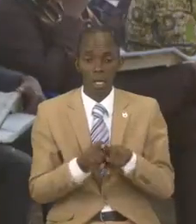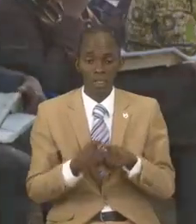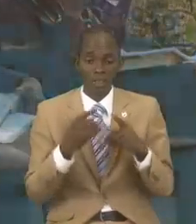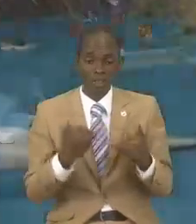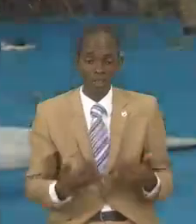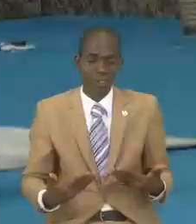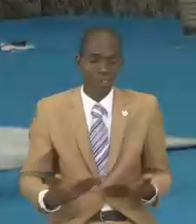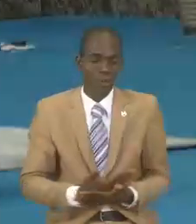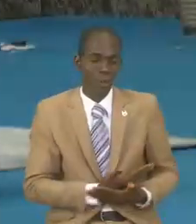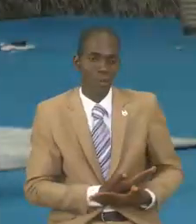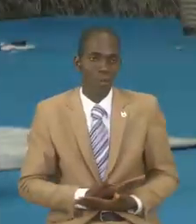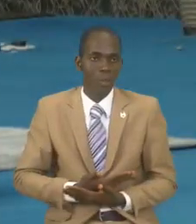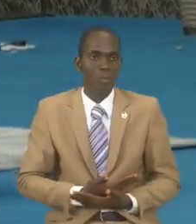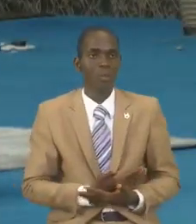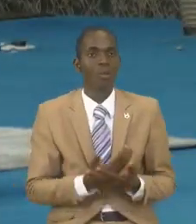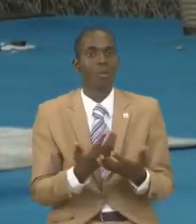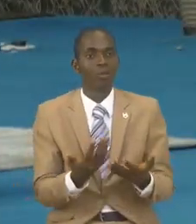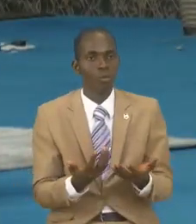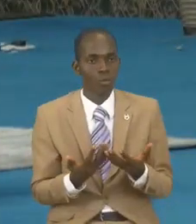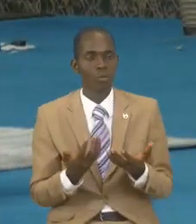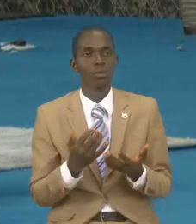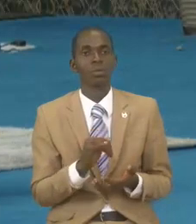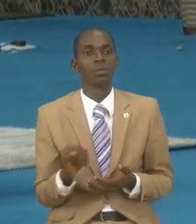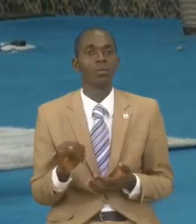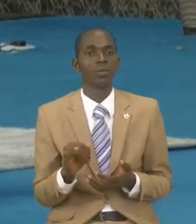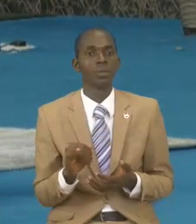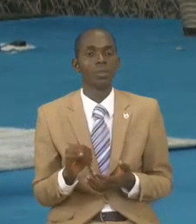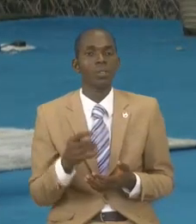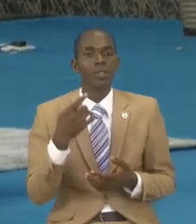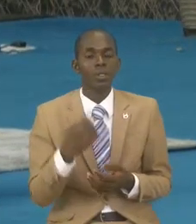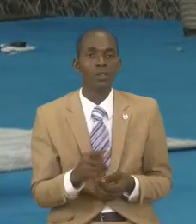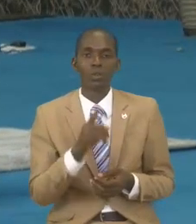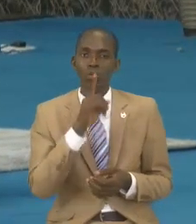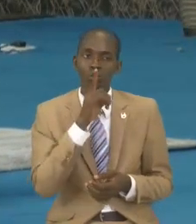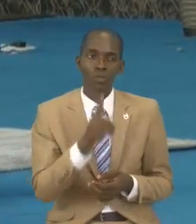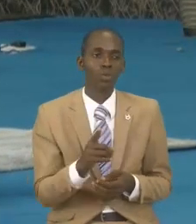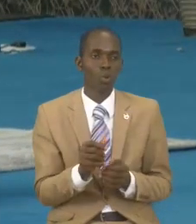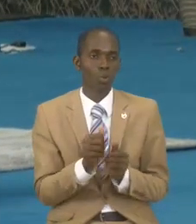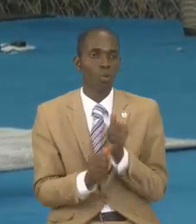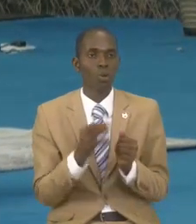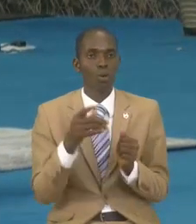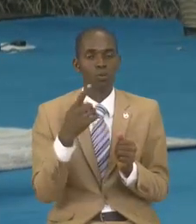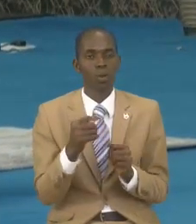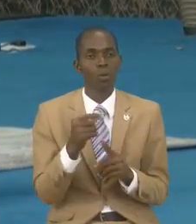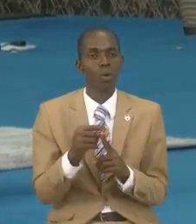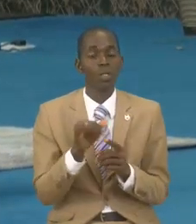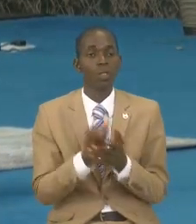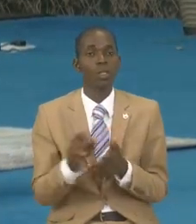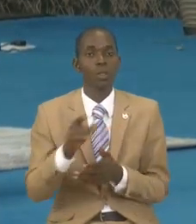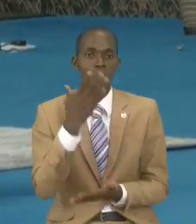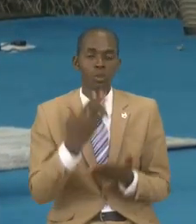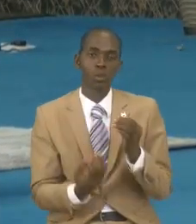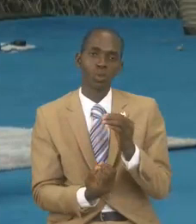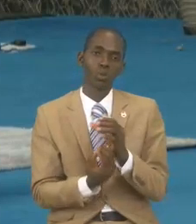babes desire the sincere milk of the word, that ye may grow